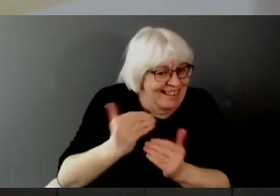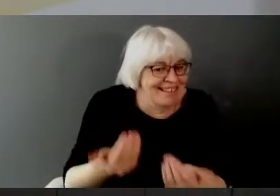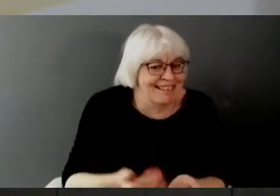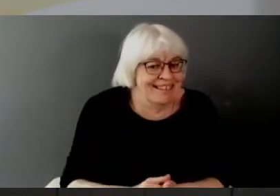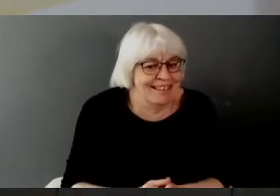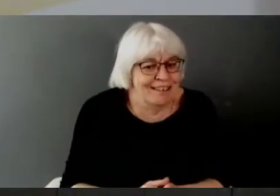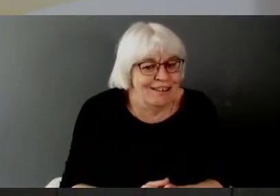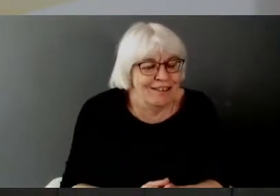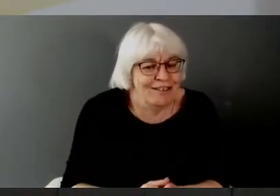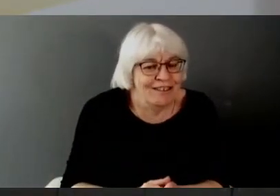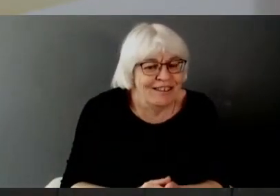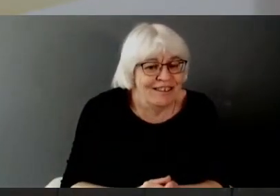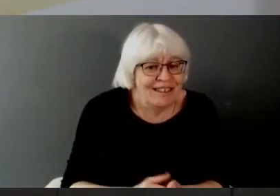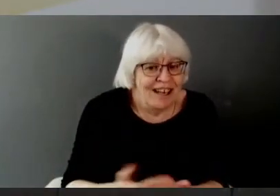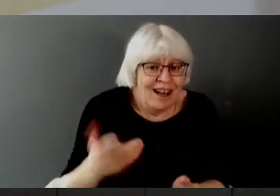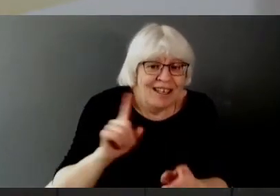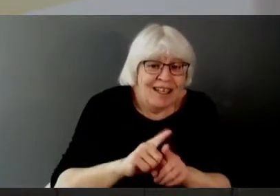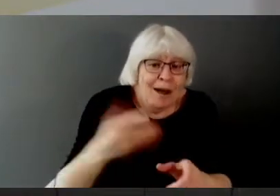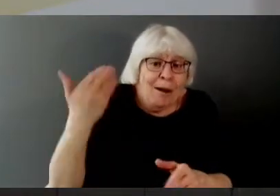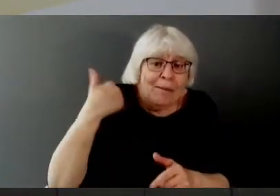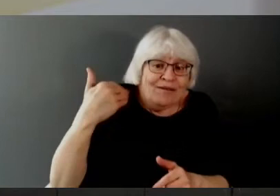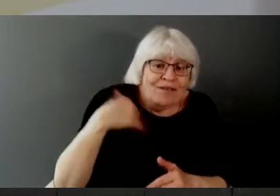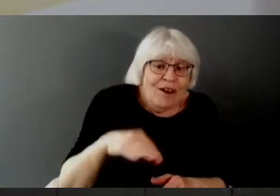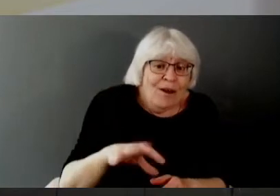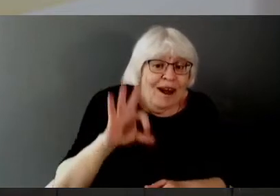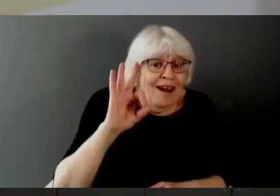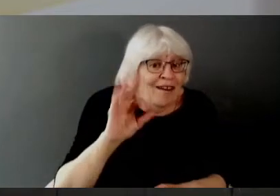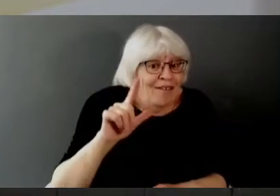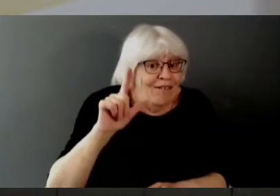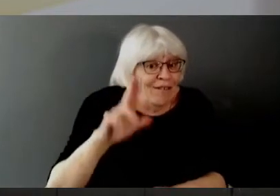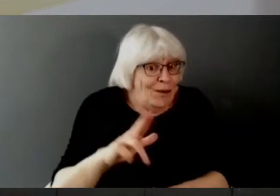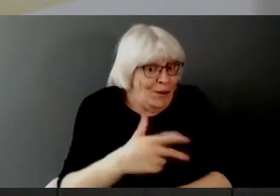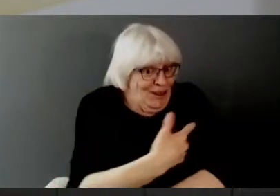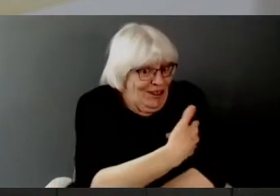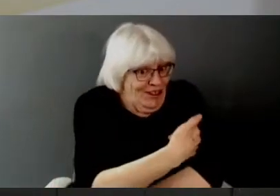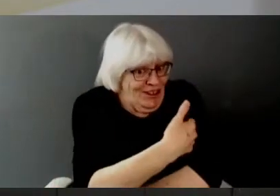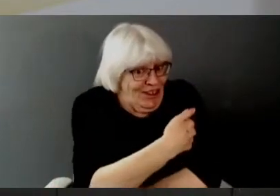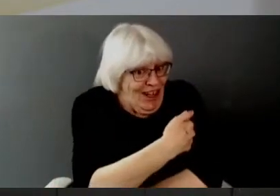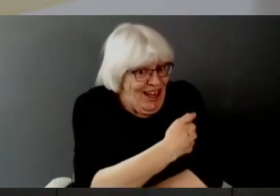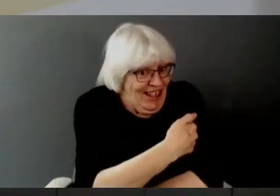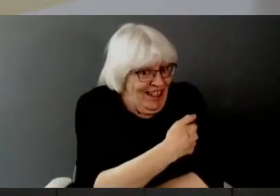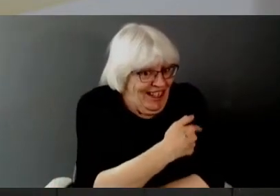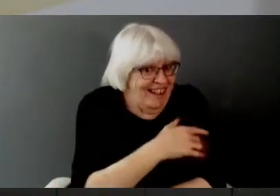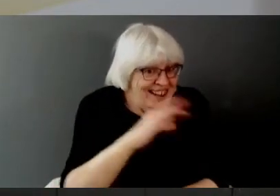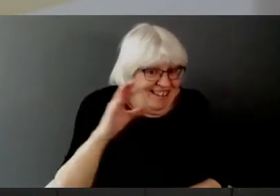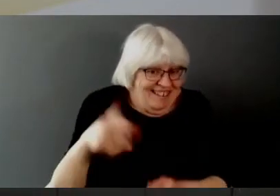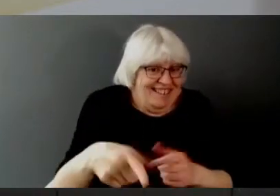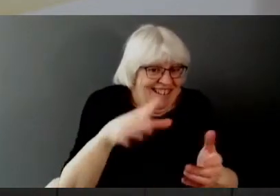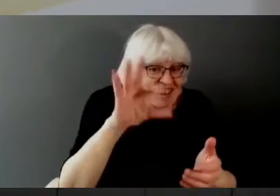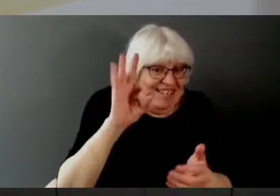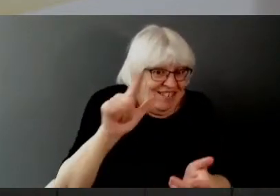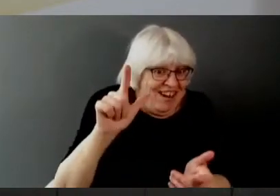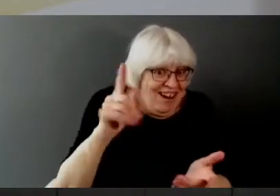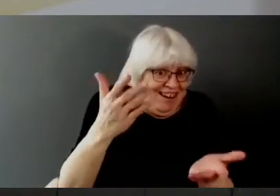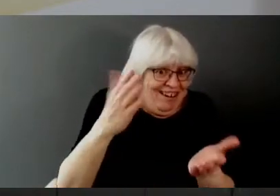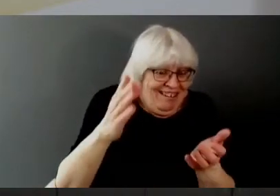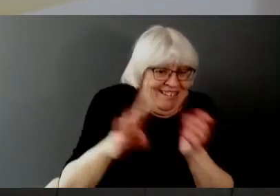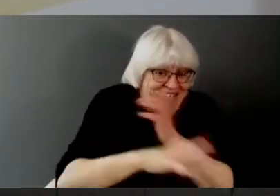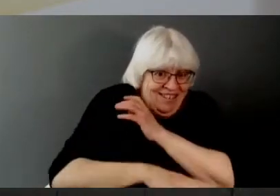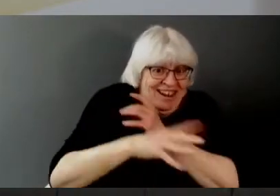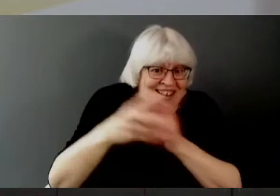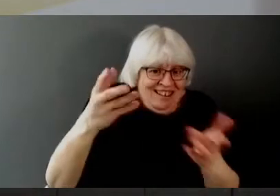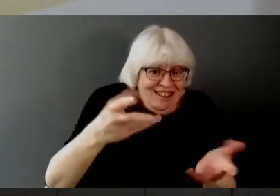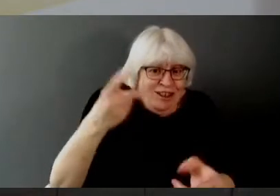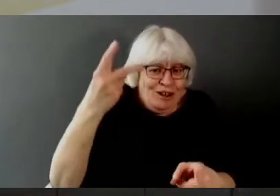when we get influenza vaccine in the fall, within a 2-month window, basically we were able to distribute 80,000 doses